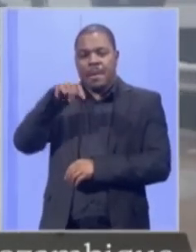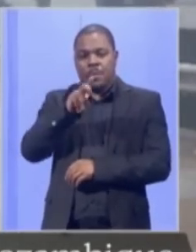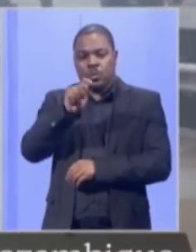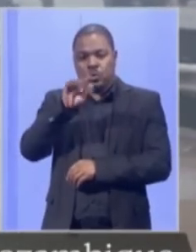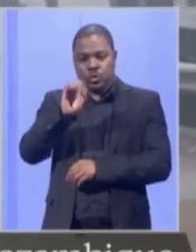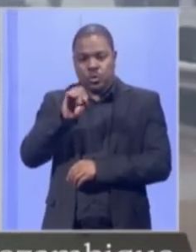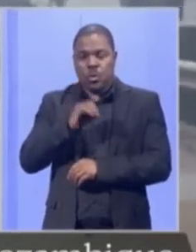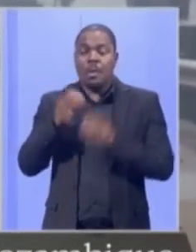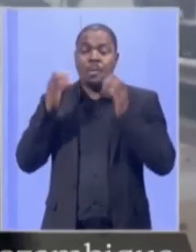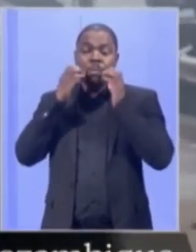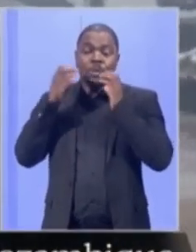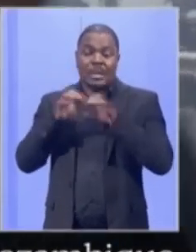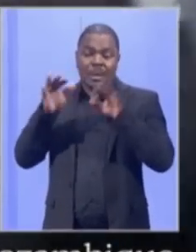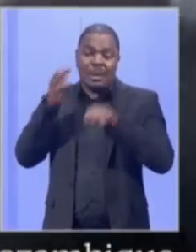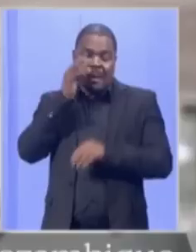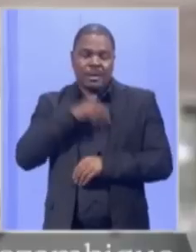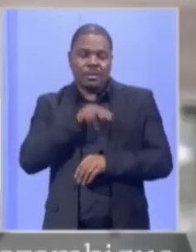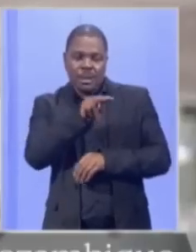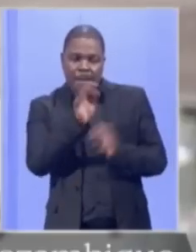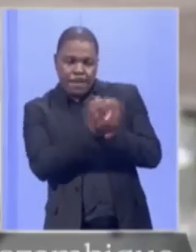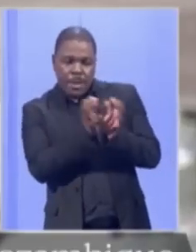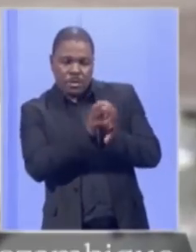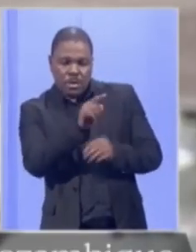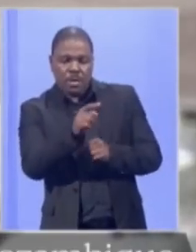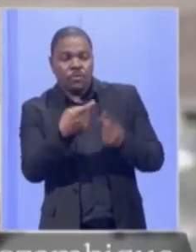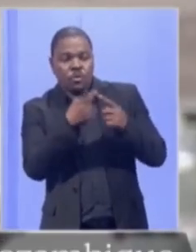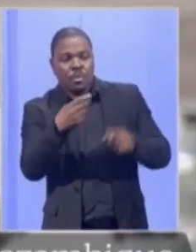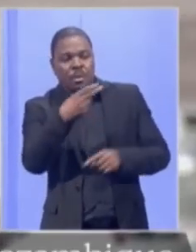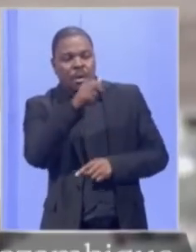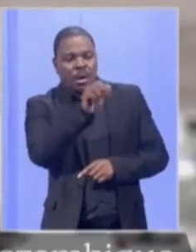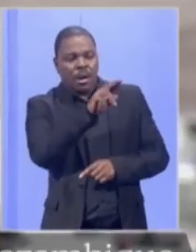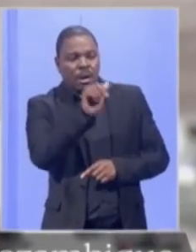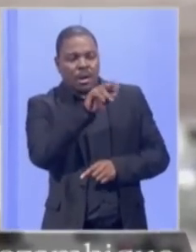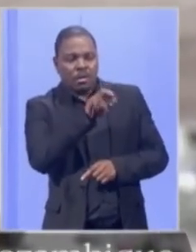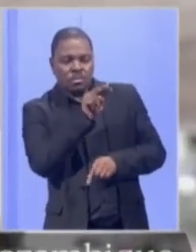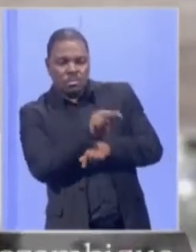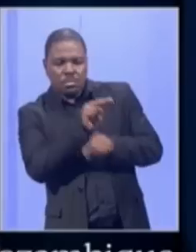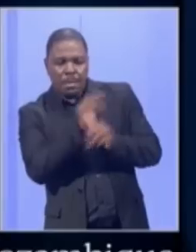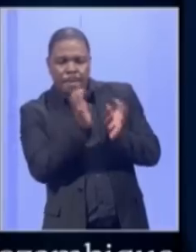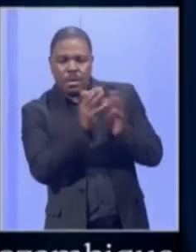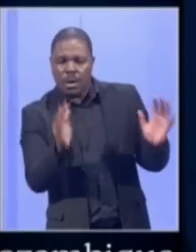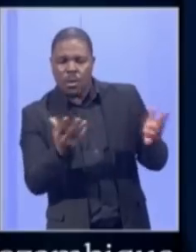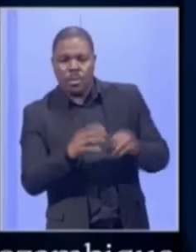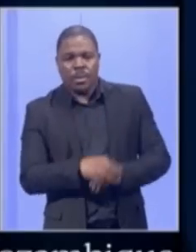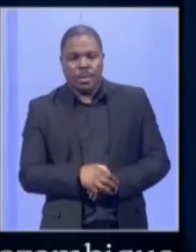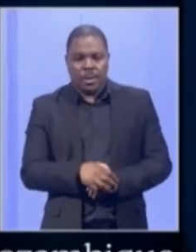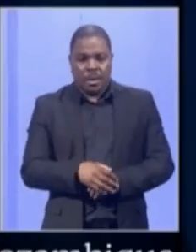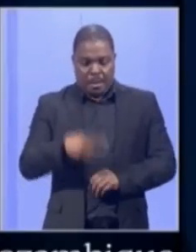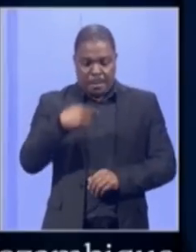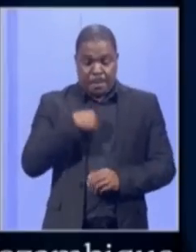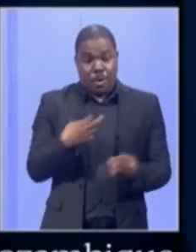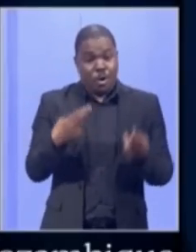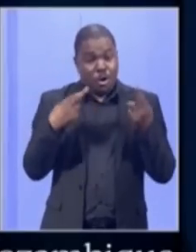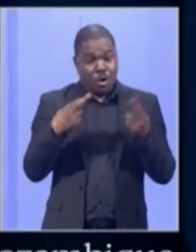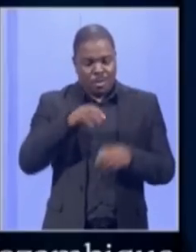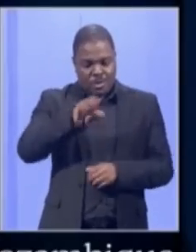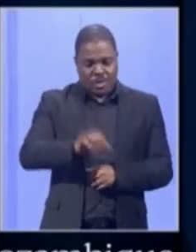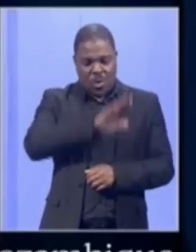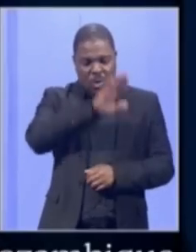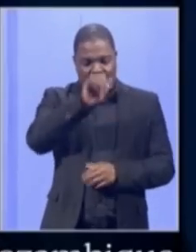bea leihlo le ntjhotjho kopano e tla ba Harare naheng ya Zimbabwe. I hope South Africa can play its role in this